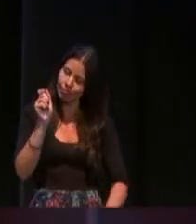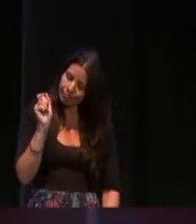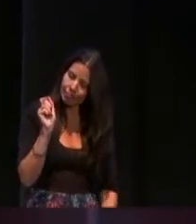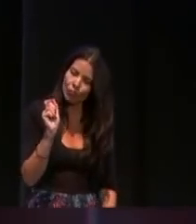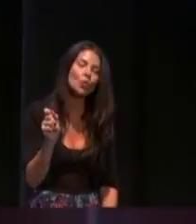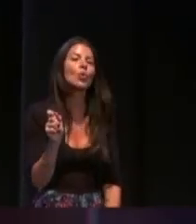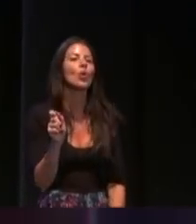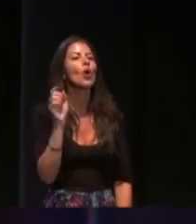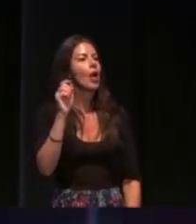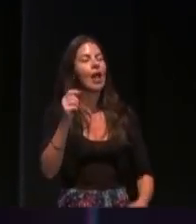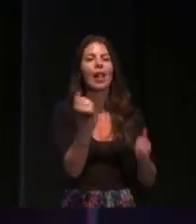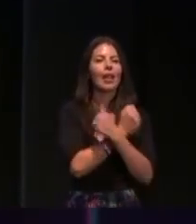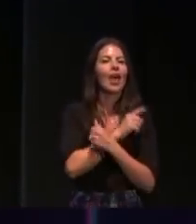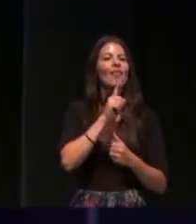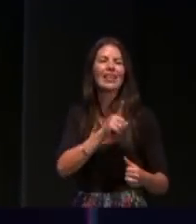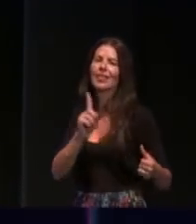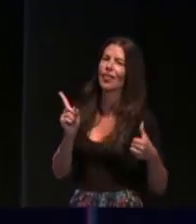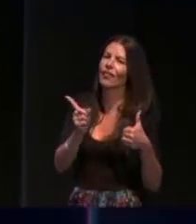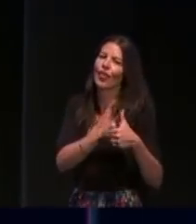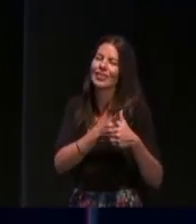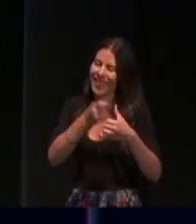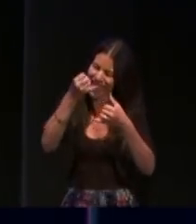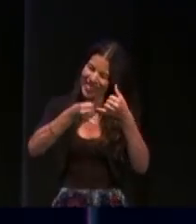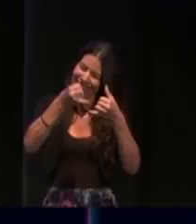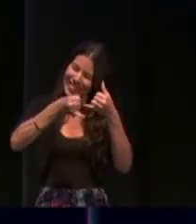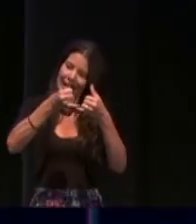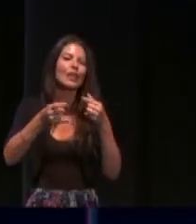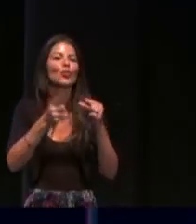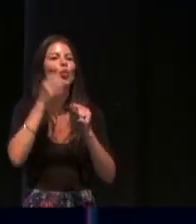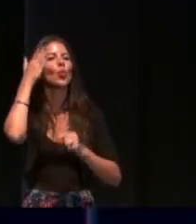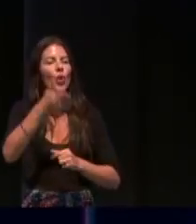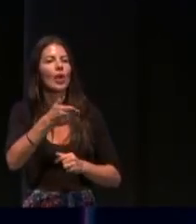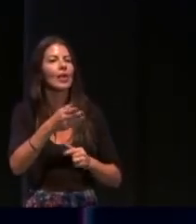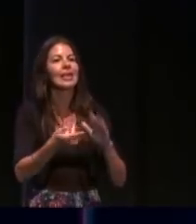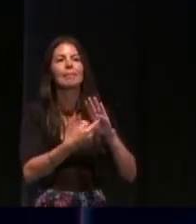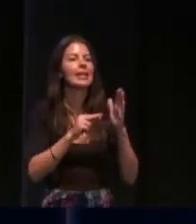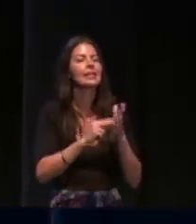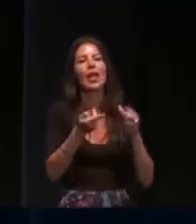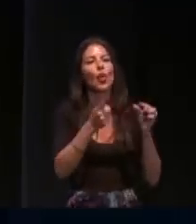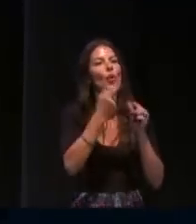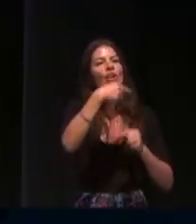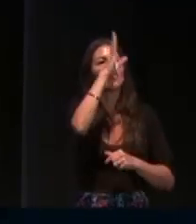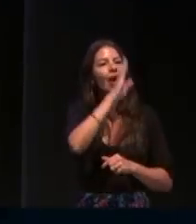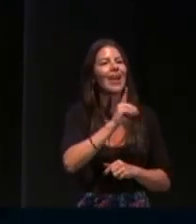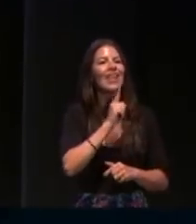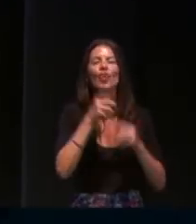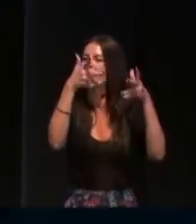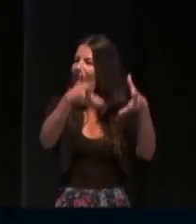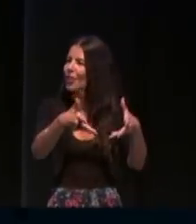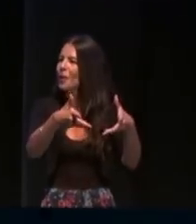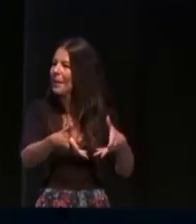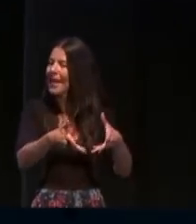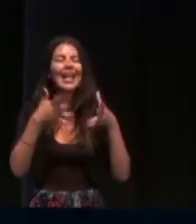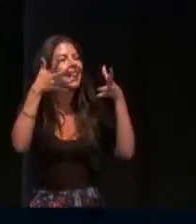word. Love has the first and the final word. It's the word of God. It's the let there be.